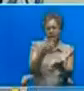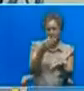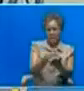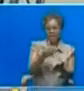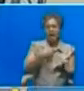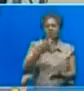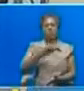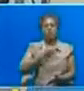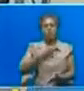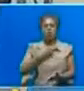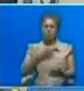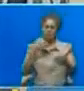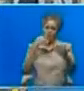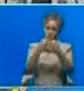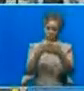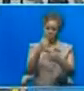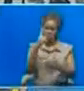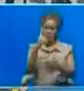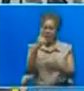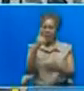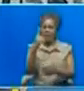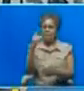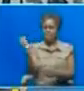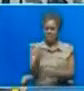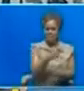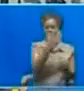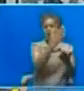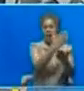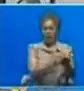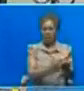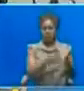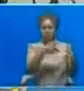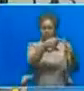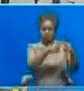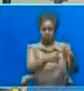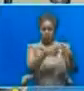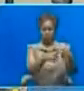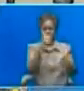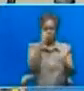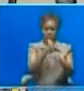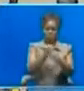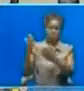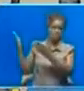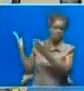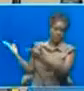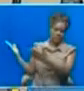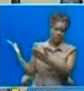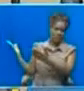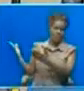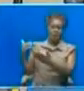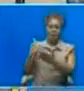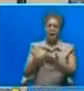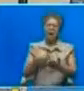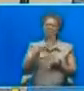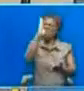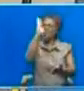facility. It has taken about 1.5 months to do this work. There was